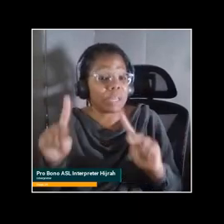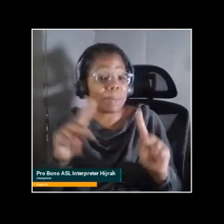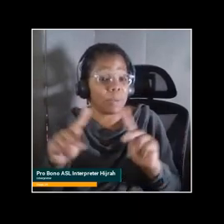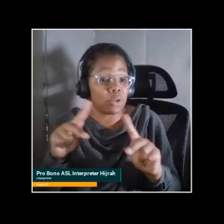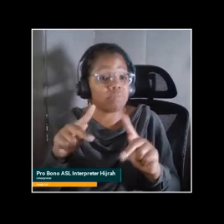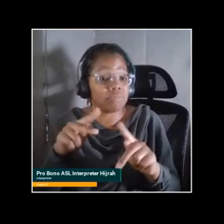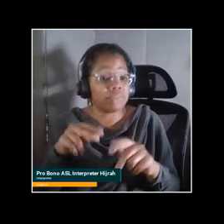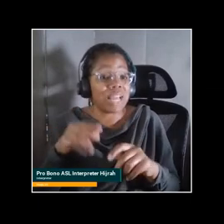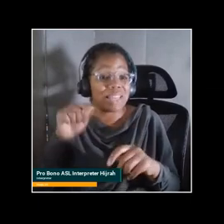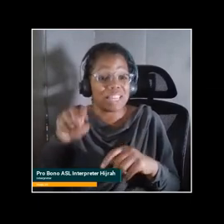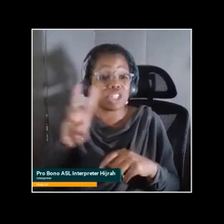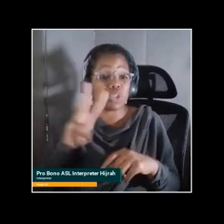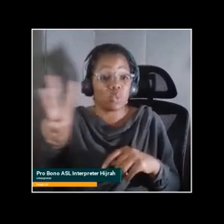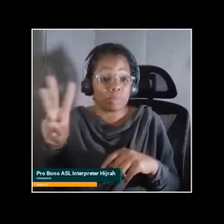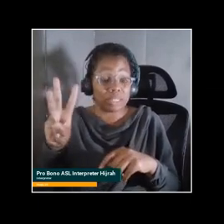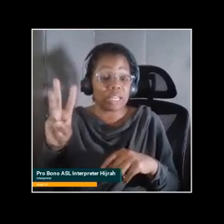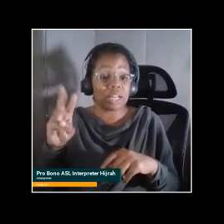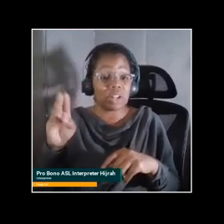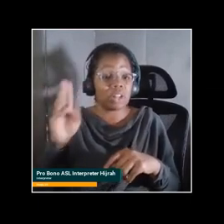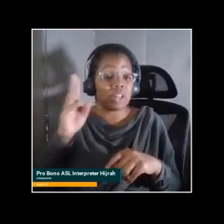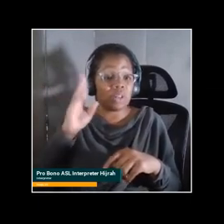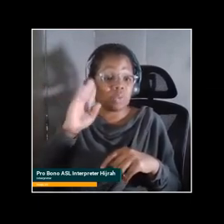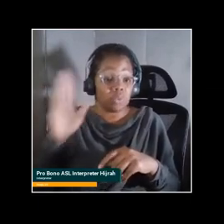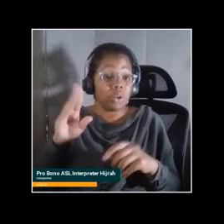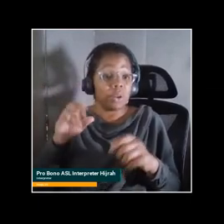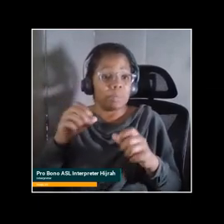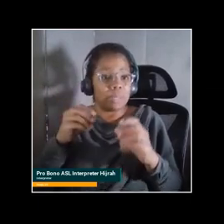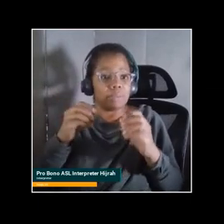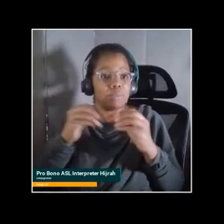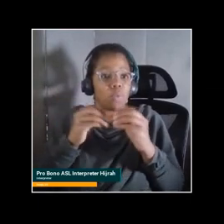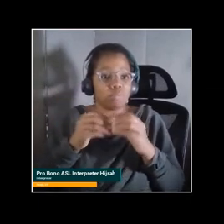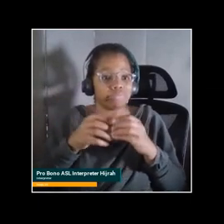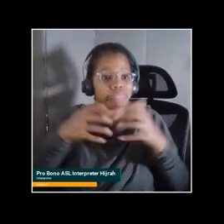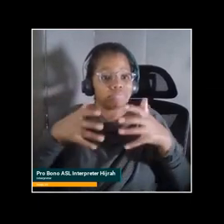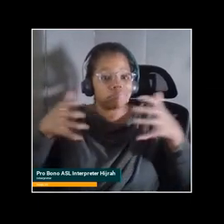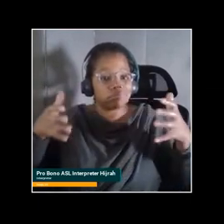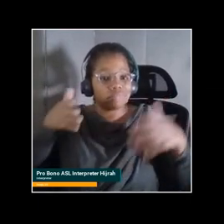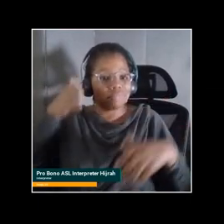website eventually will be a continual growing platform as time goes.